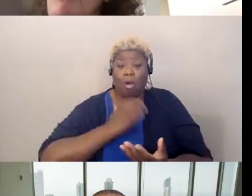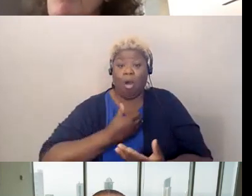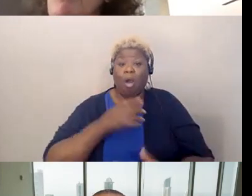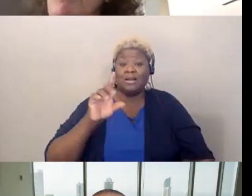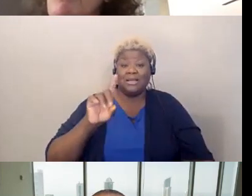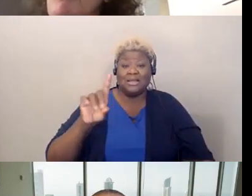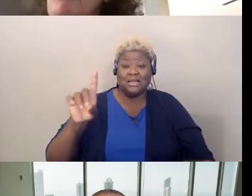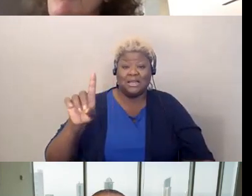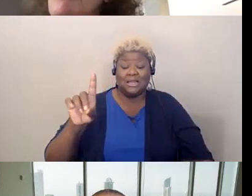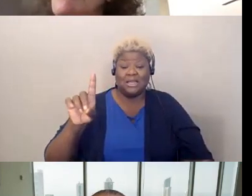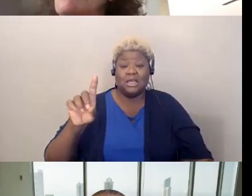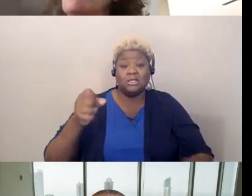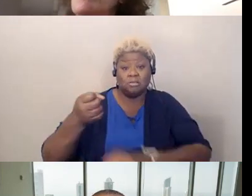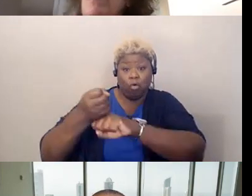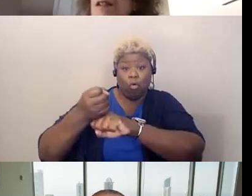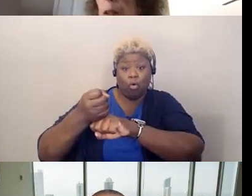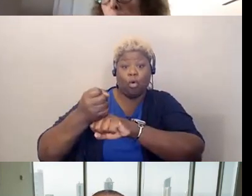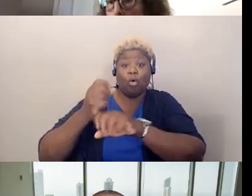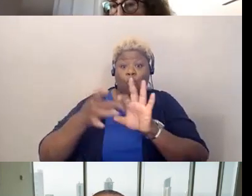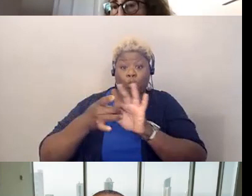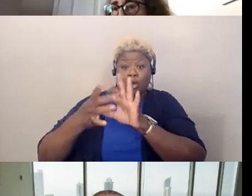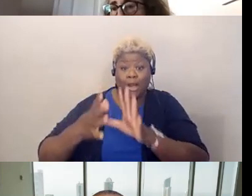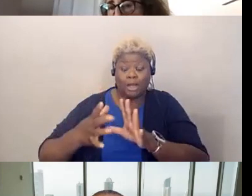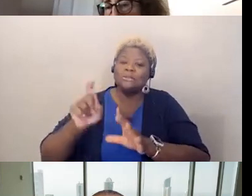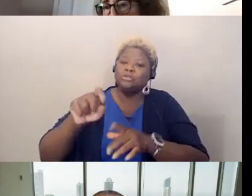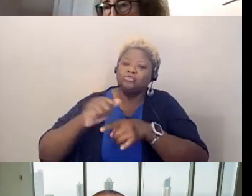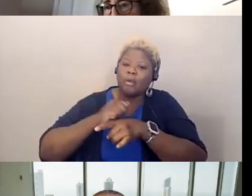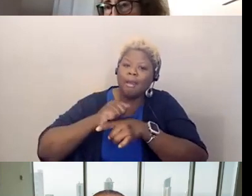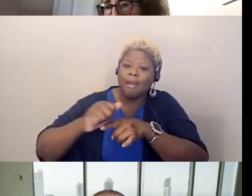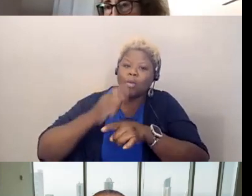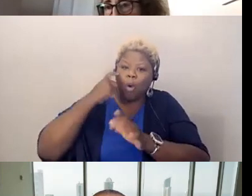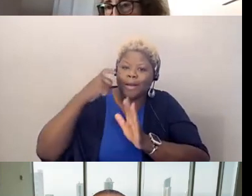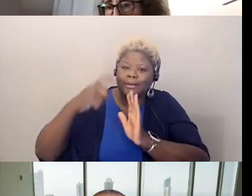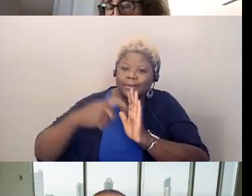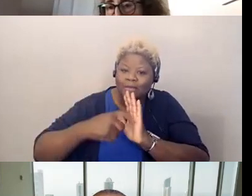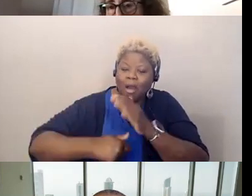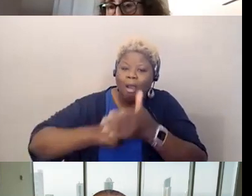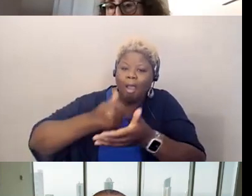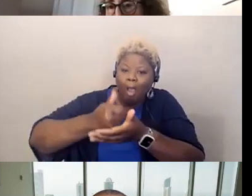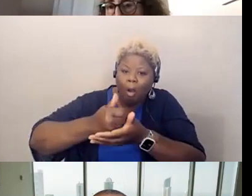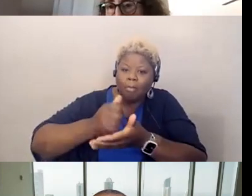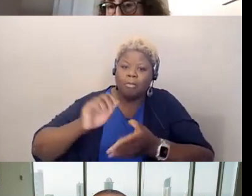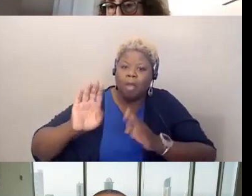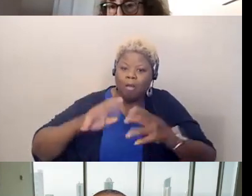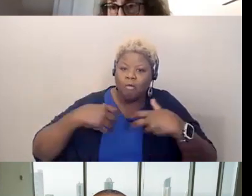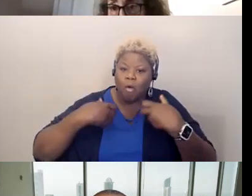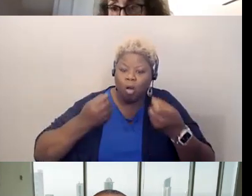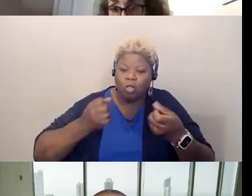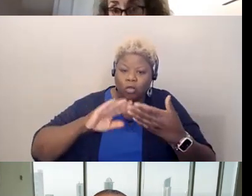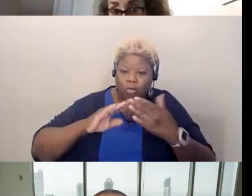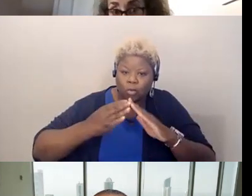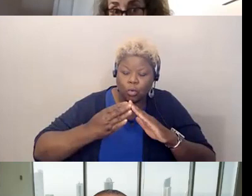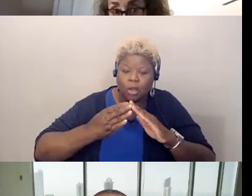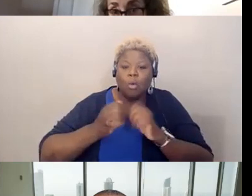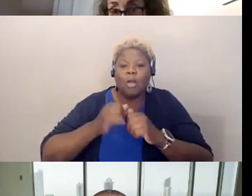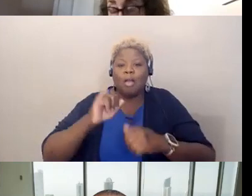support coordinators need additional training on identifying and supporting the behavioral health needs of our community of intellectual